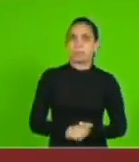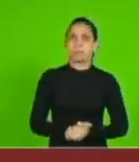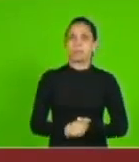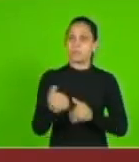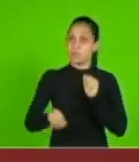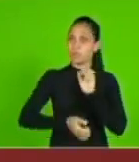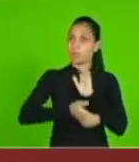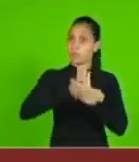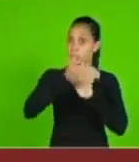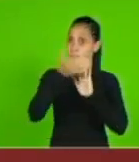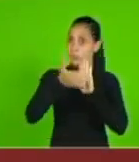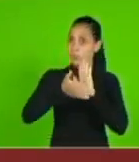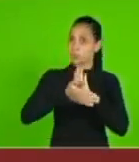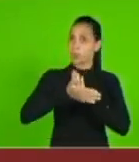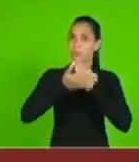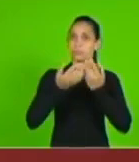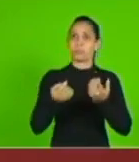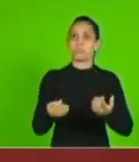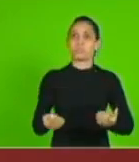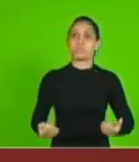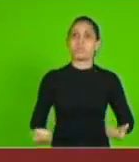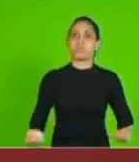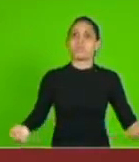song of praise.